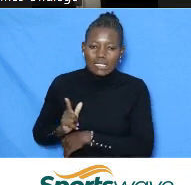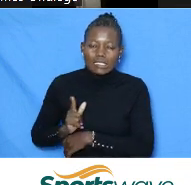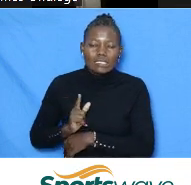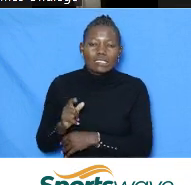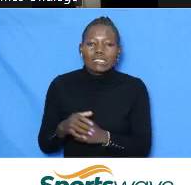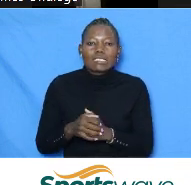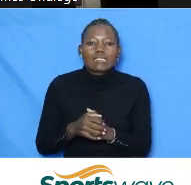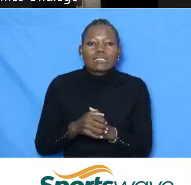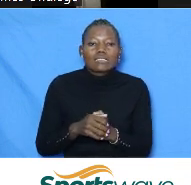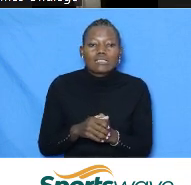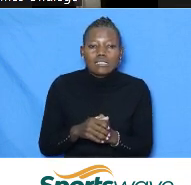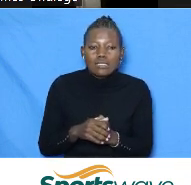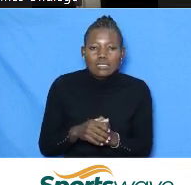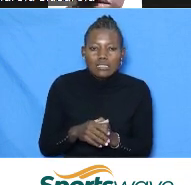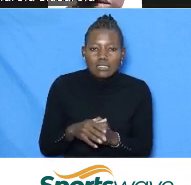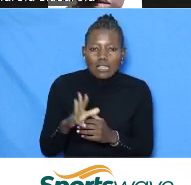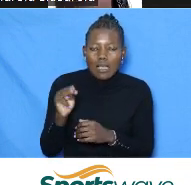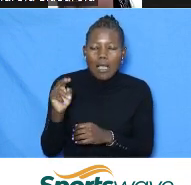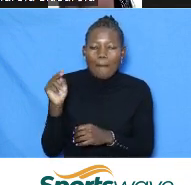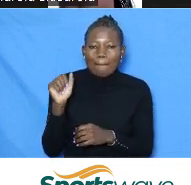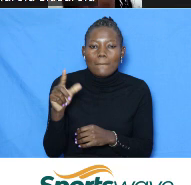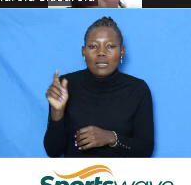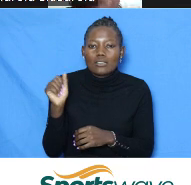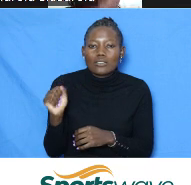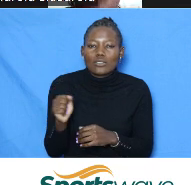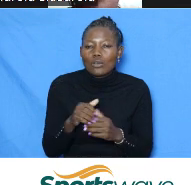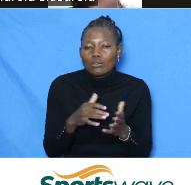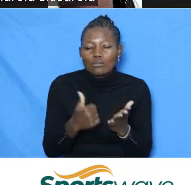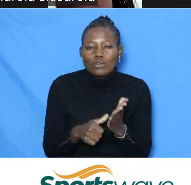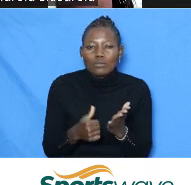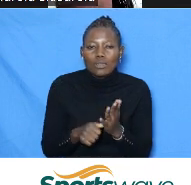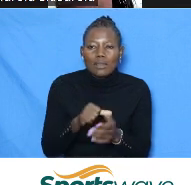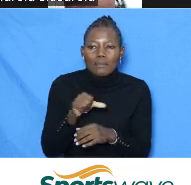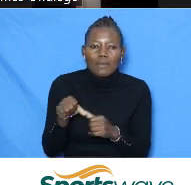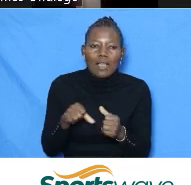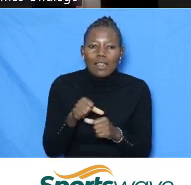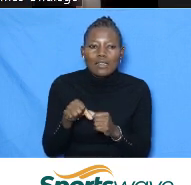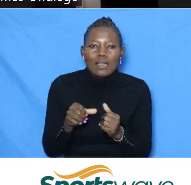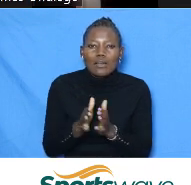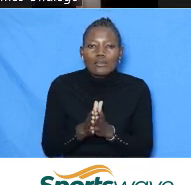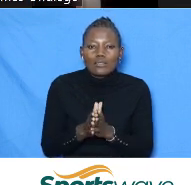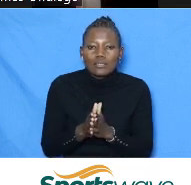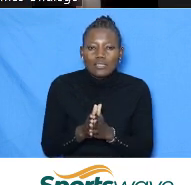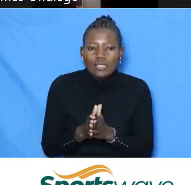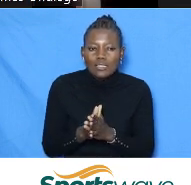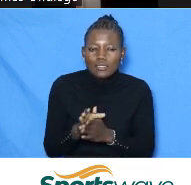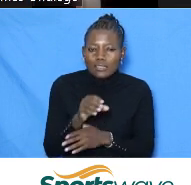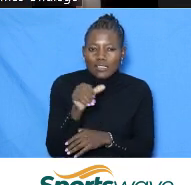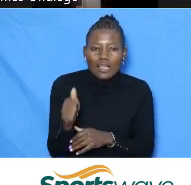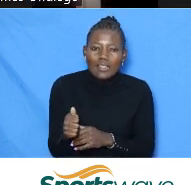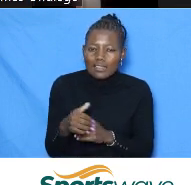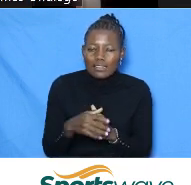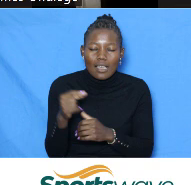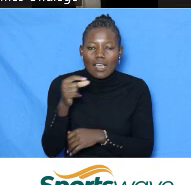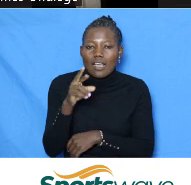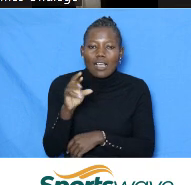to muscles like the piriformis syndrome, get muscle strains. Around the hip anteriorly, a common injury is the groin pain,